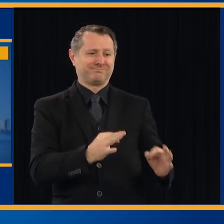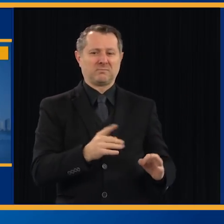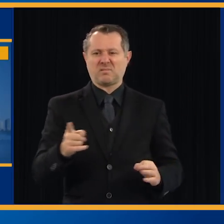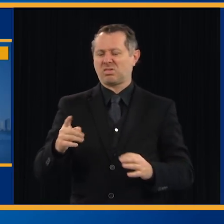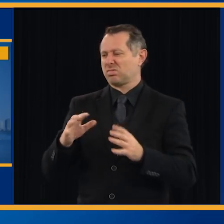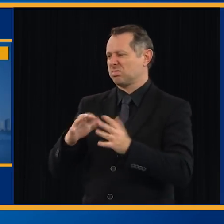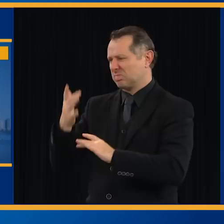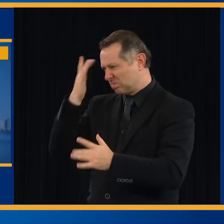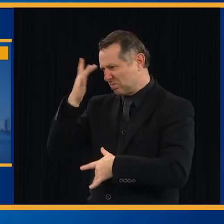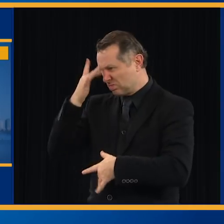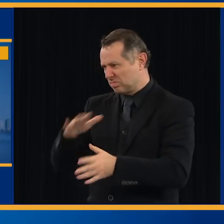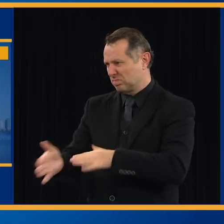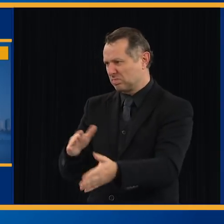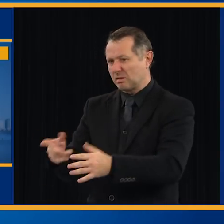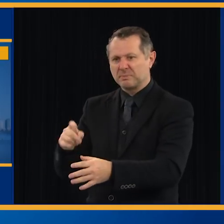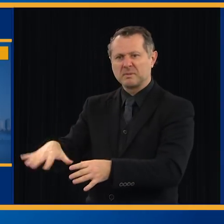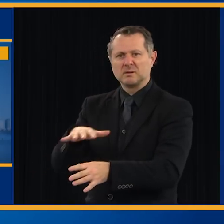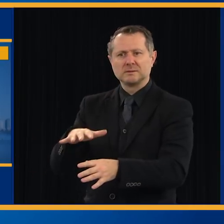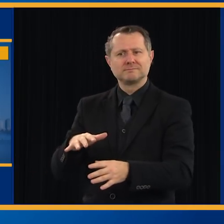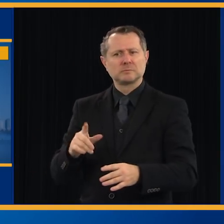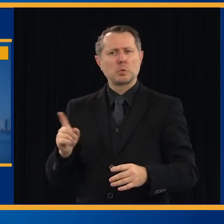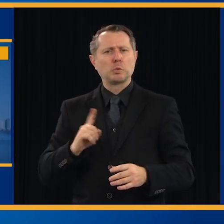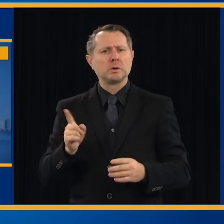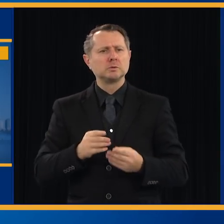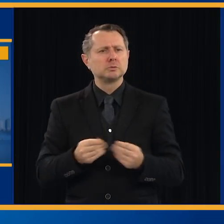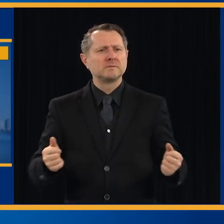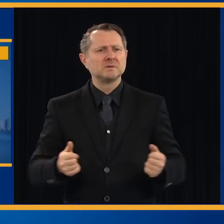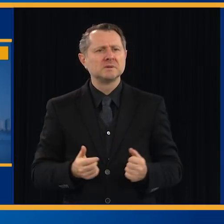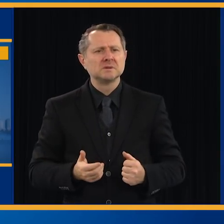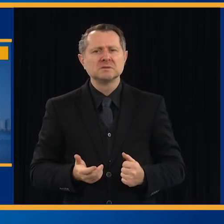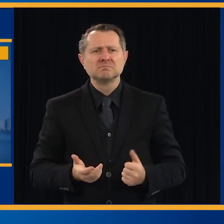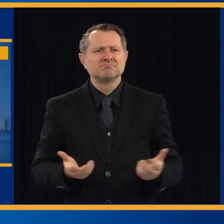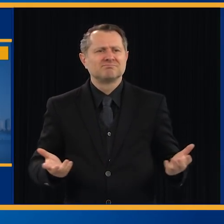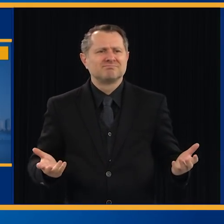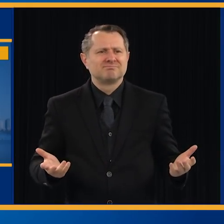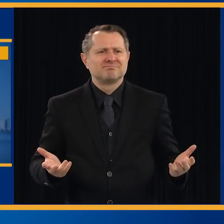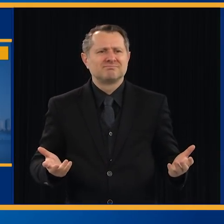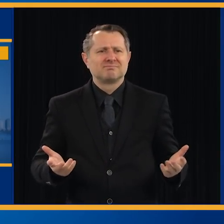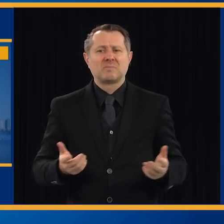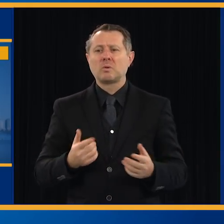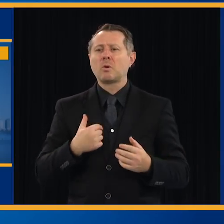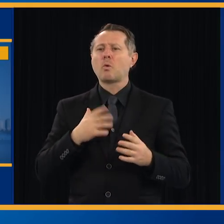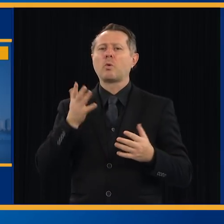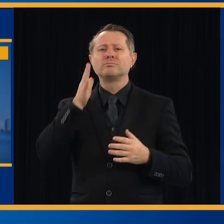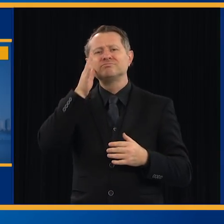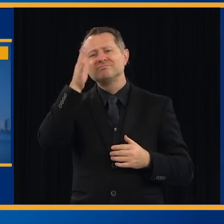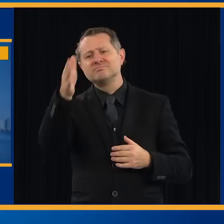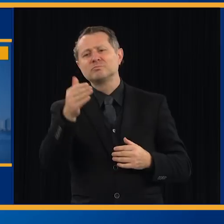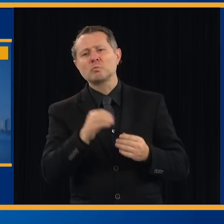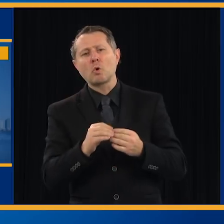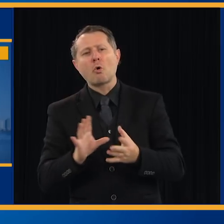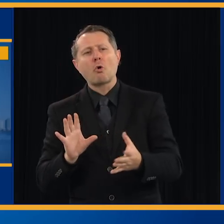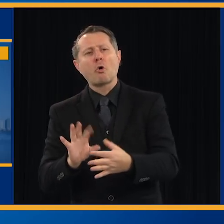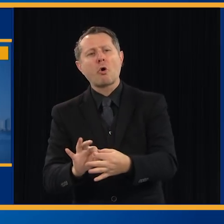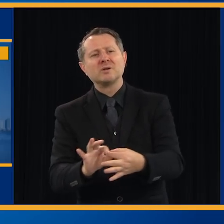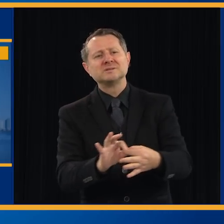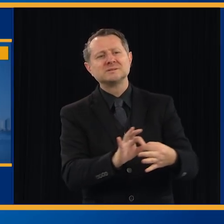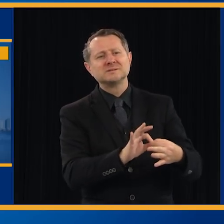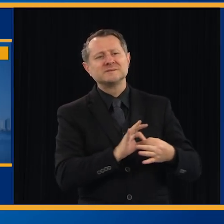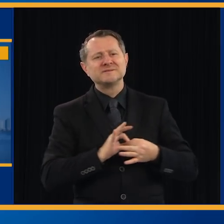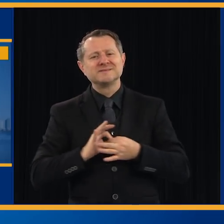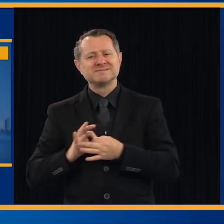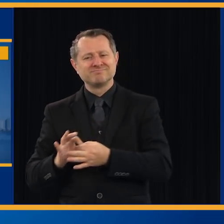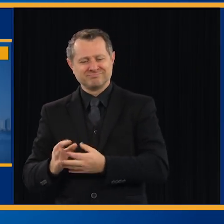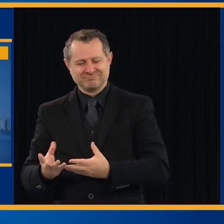society. How do we remedy that? And how are we more cohesive as a community for having